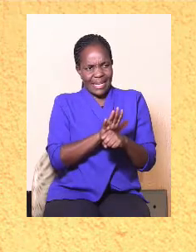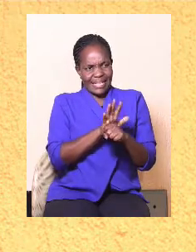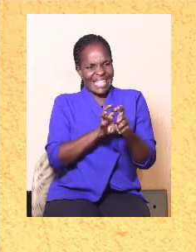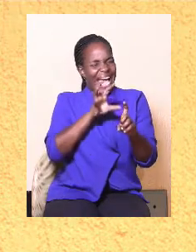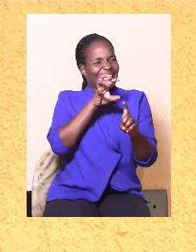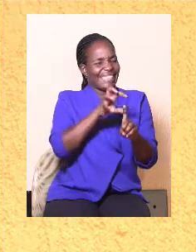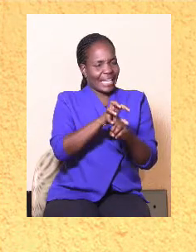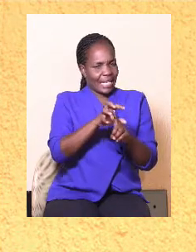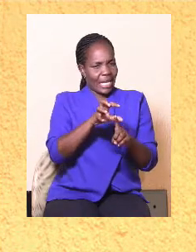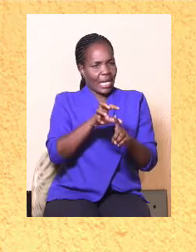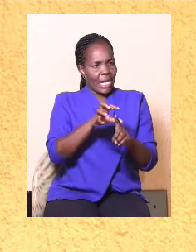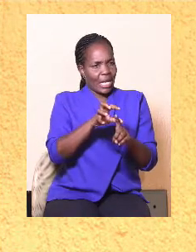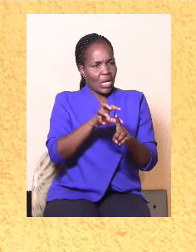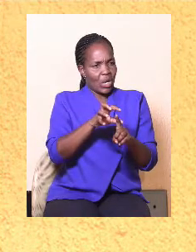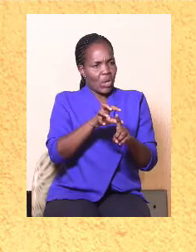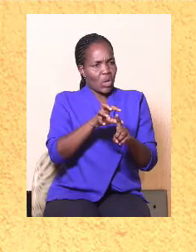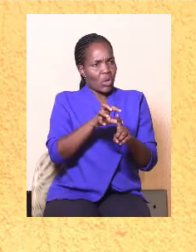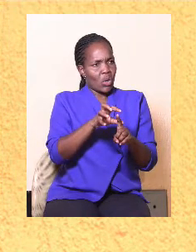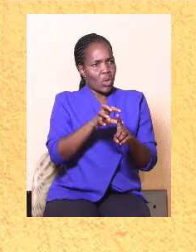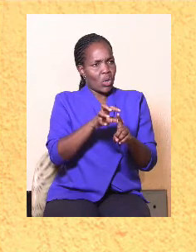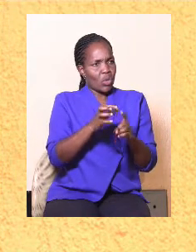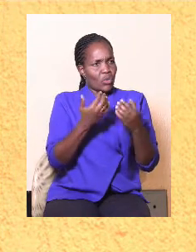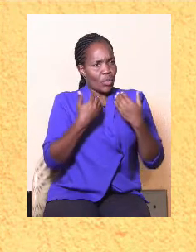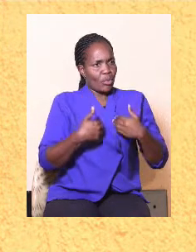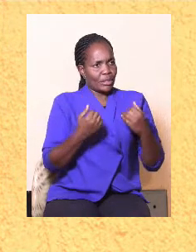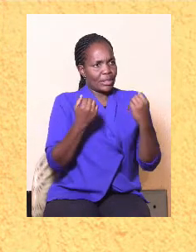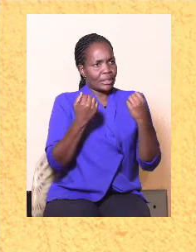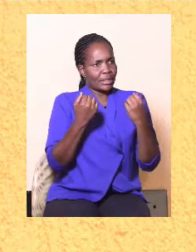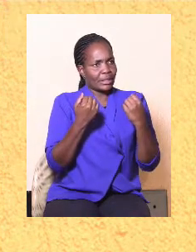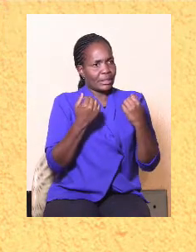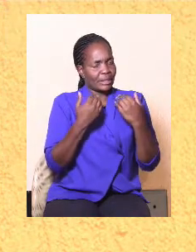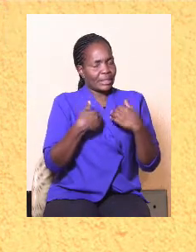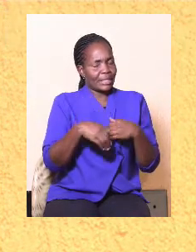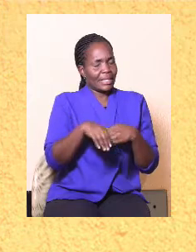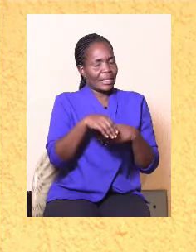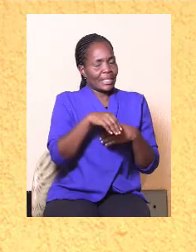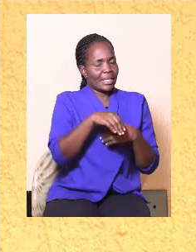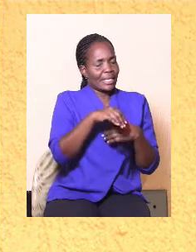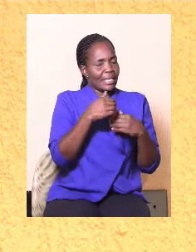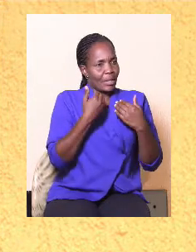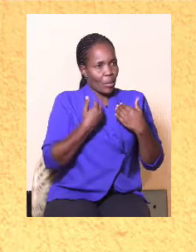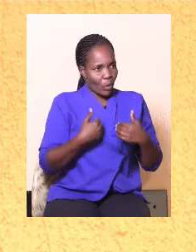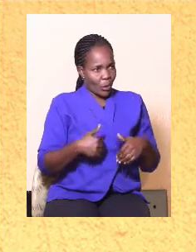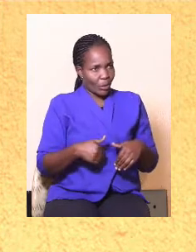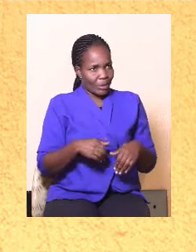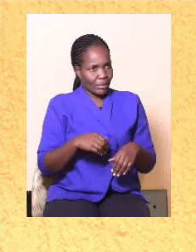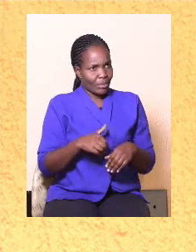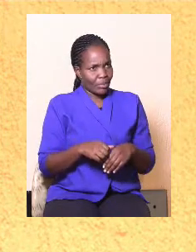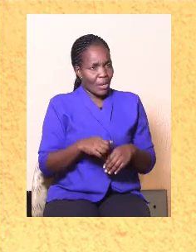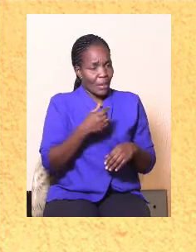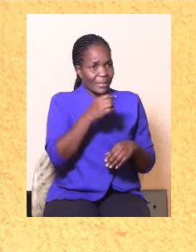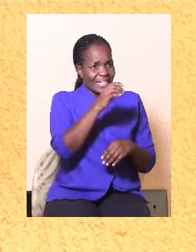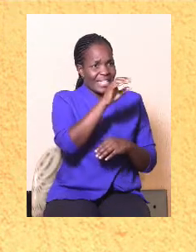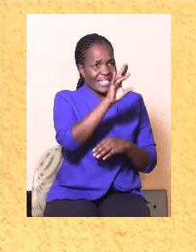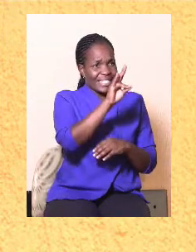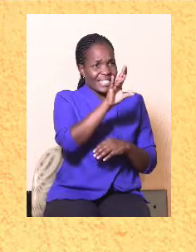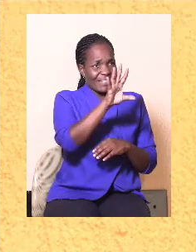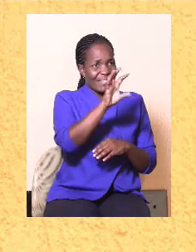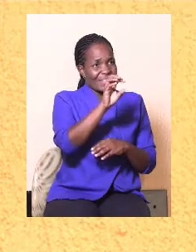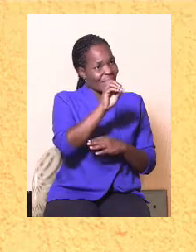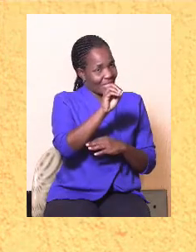purchasing power of the 250 that you're going to give in a week. It's actually 750. Okay, 750, the purchasing power of that. If you look at the pack of orange, it's